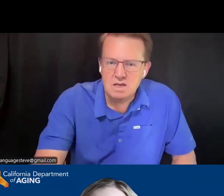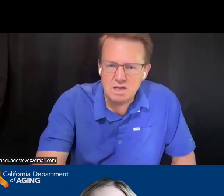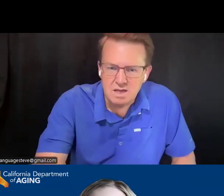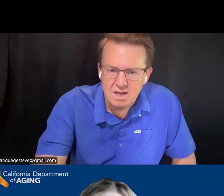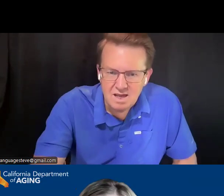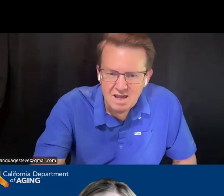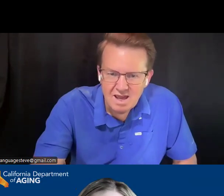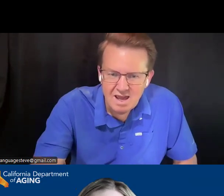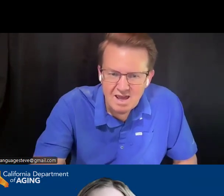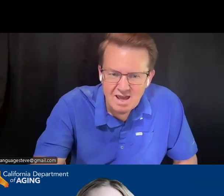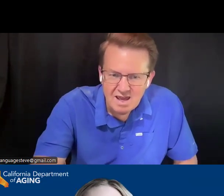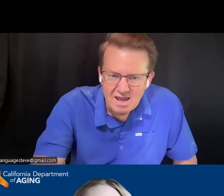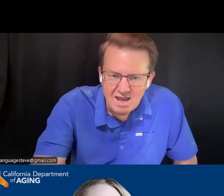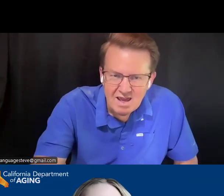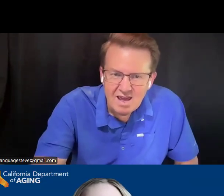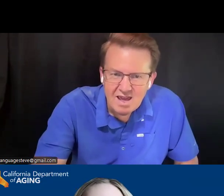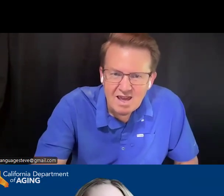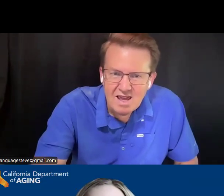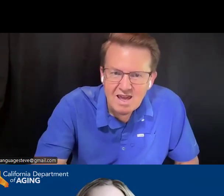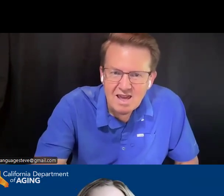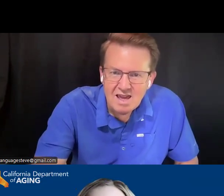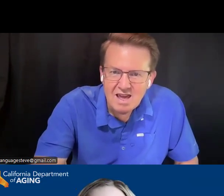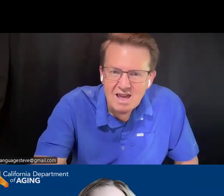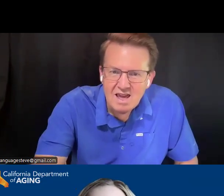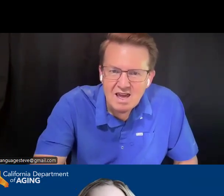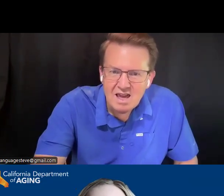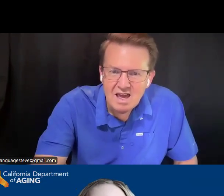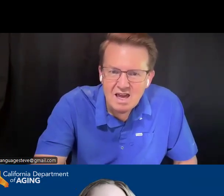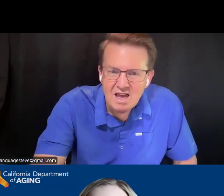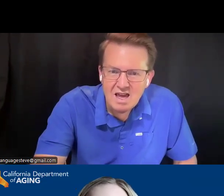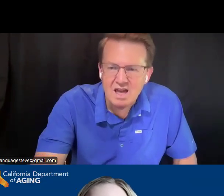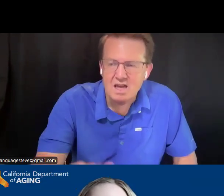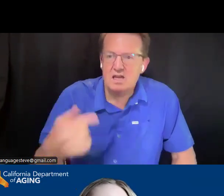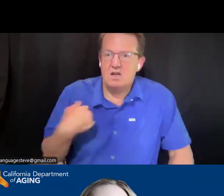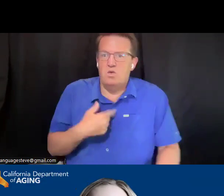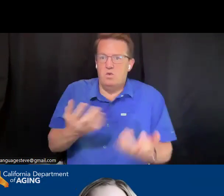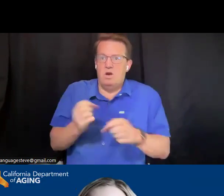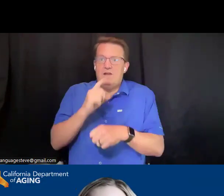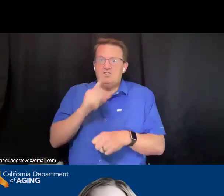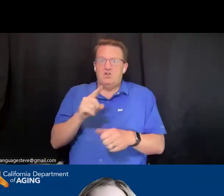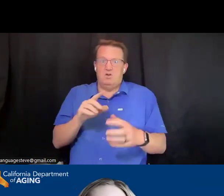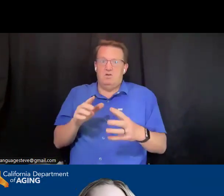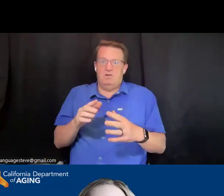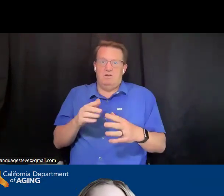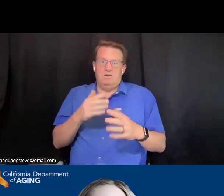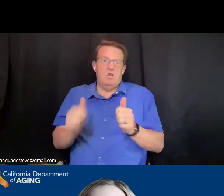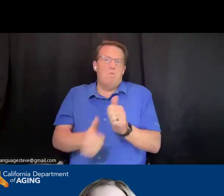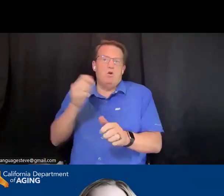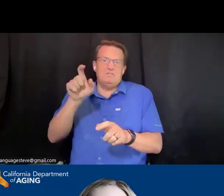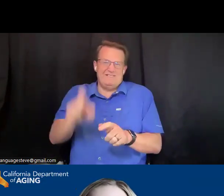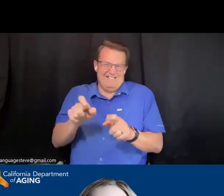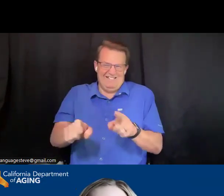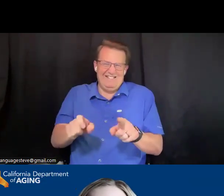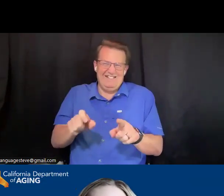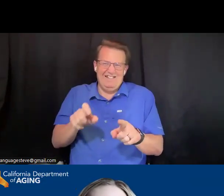formula periodically to ensure that greatest need is being targeted for these funds. Greatest need is a